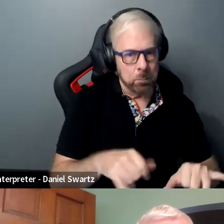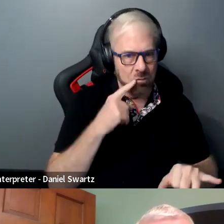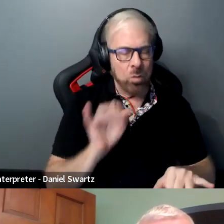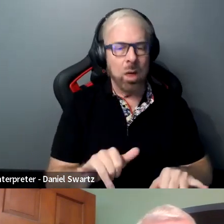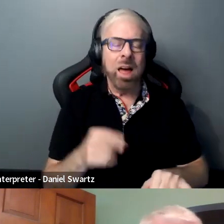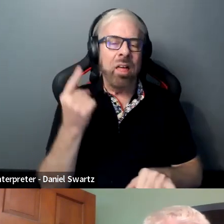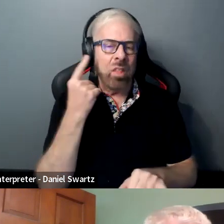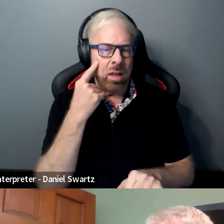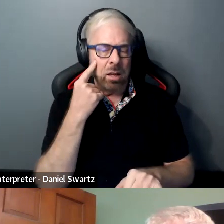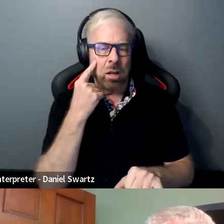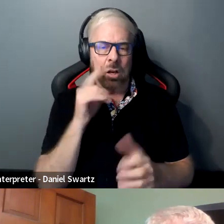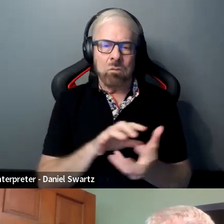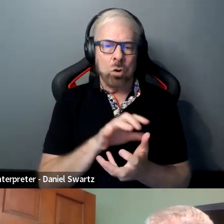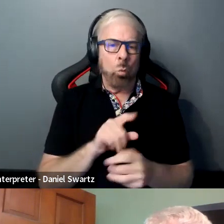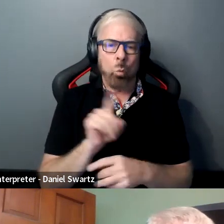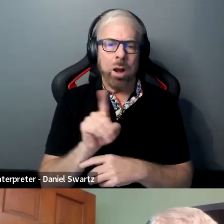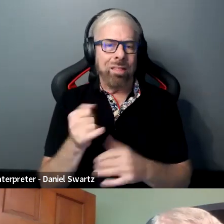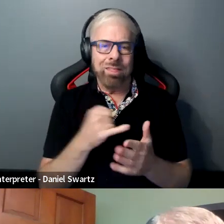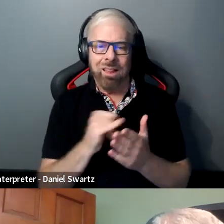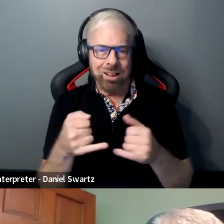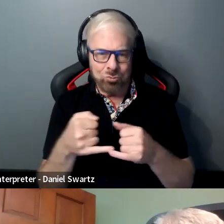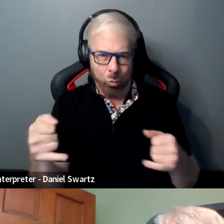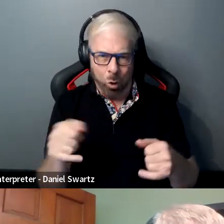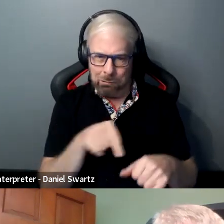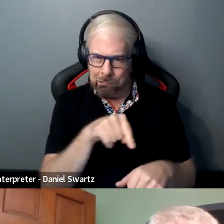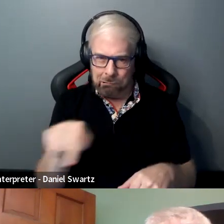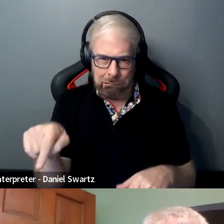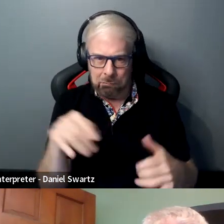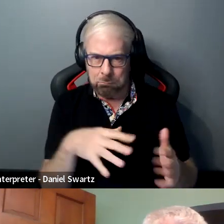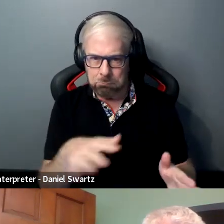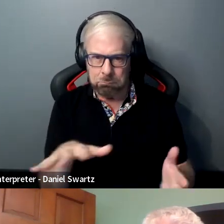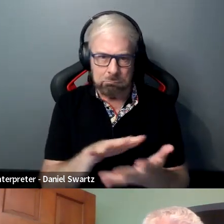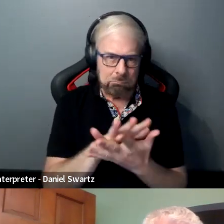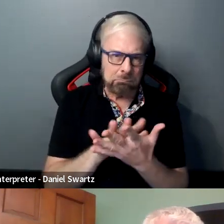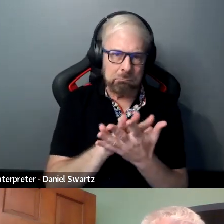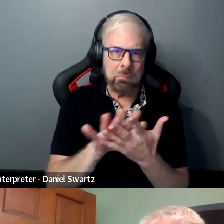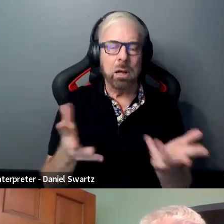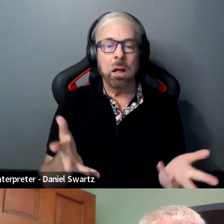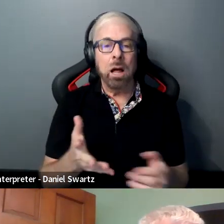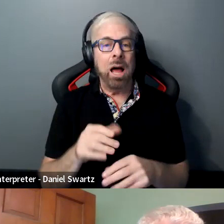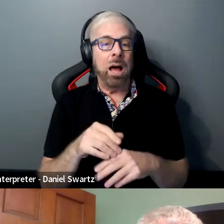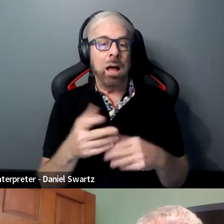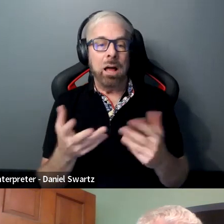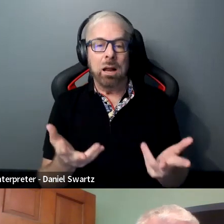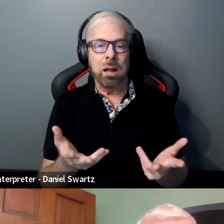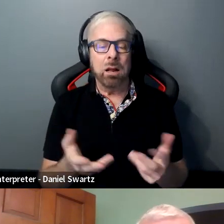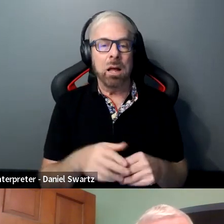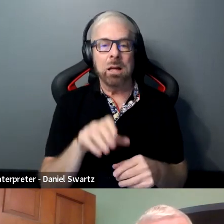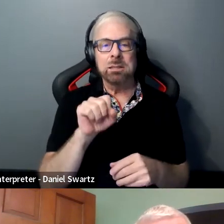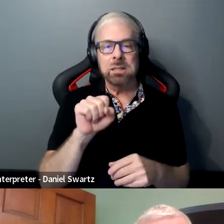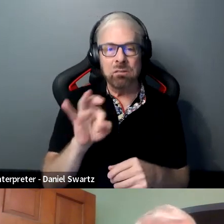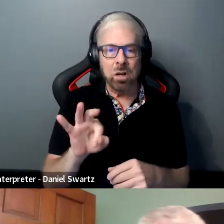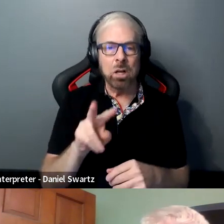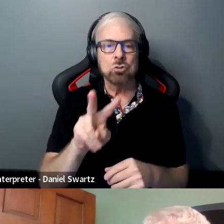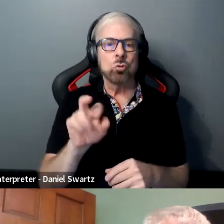confusing as to where the line would be drawn. So I again can't say I support Senate File